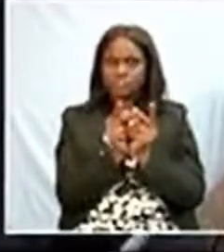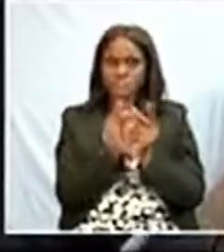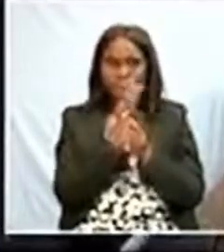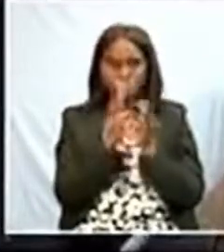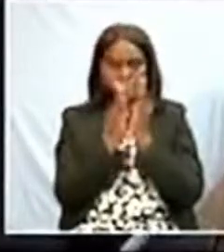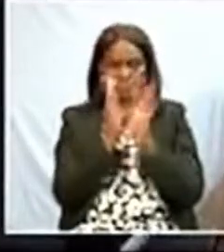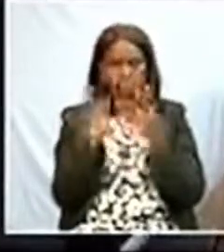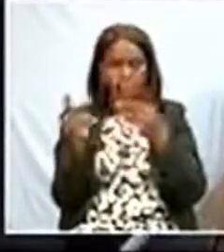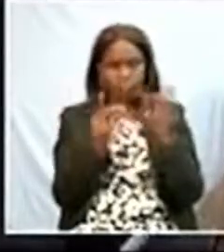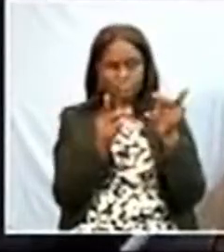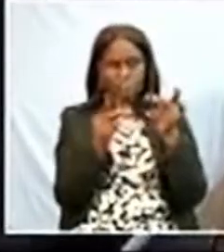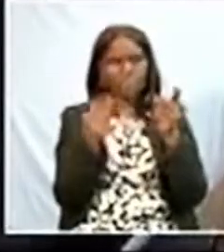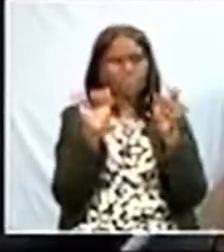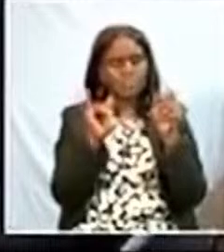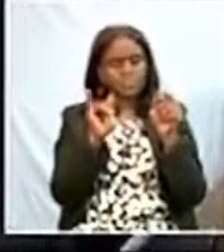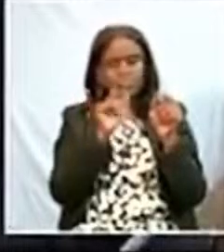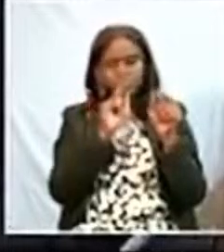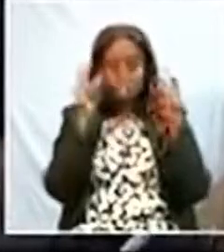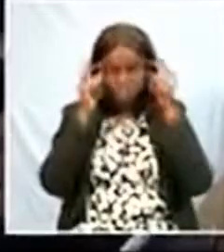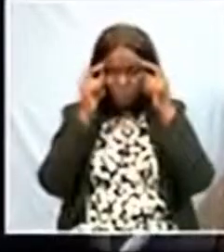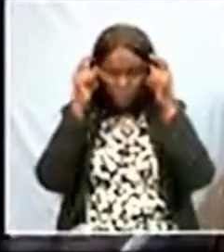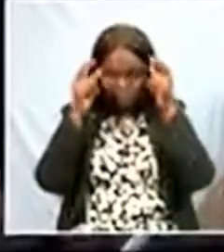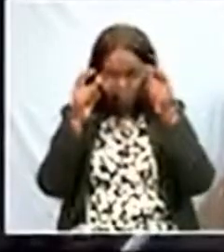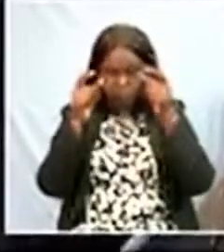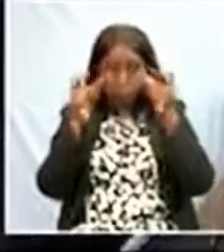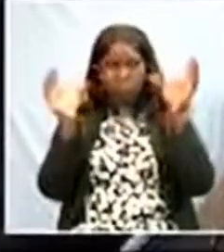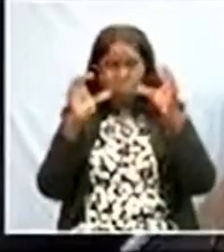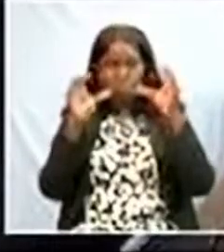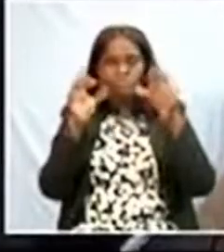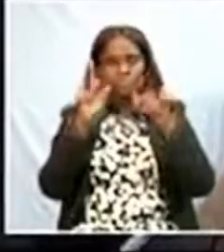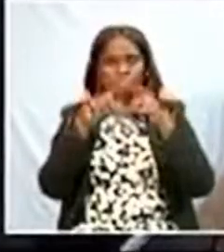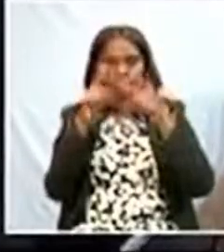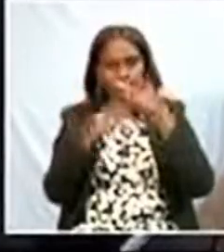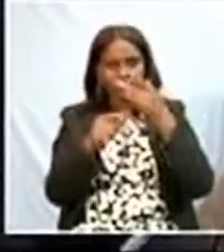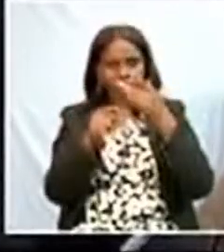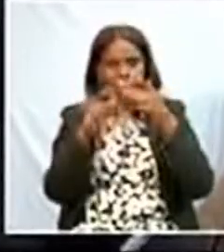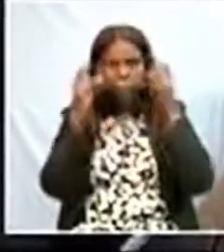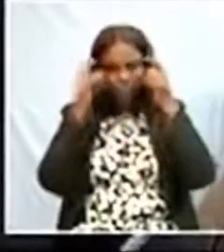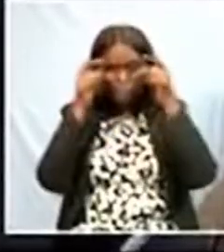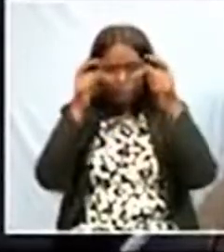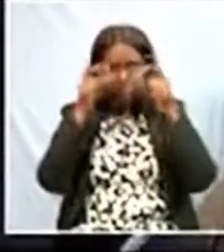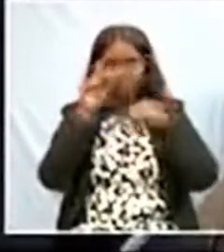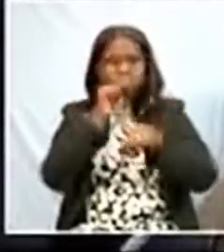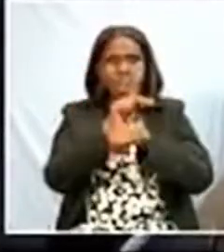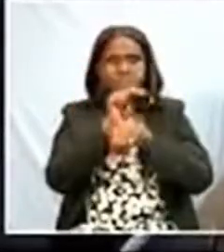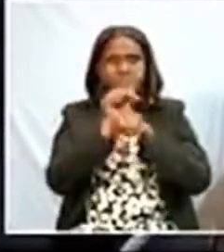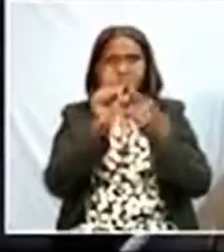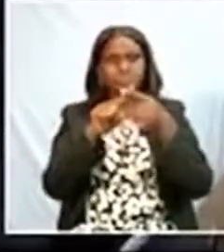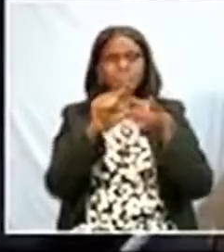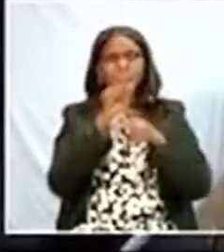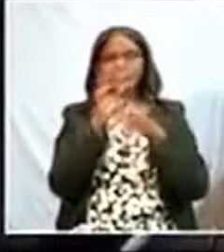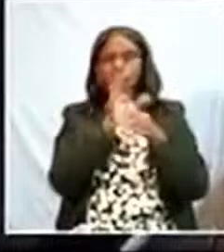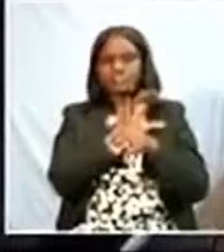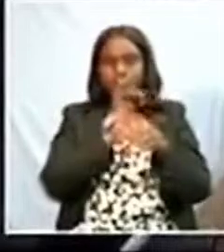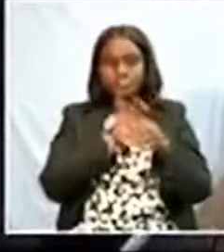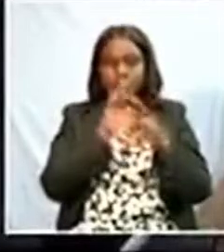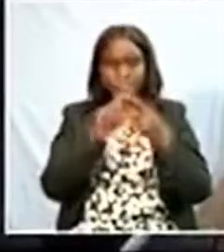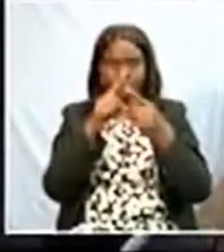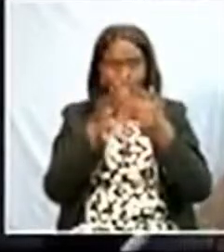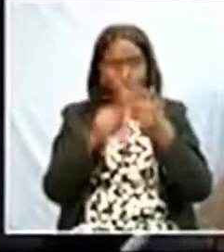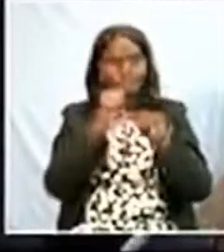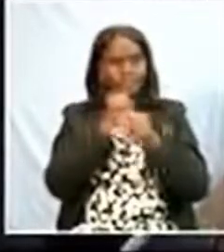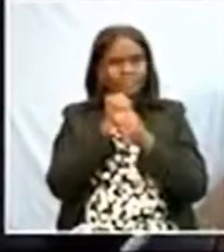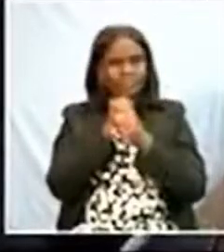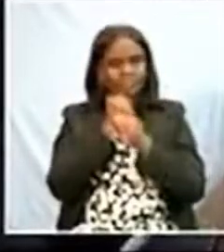Contractor possessing site, of course, it's a handover by the council to hand over the contract to the contractor to execute the